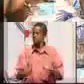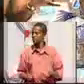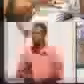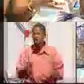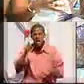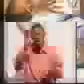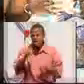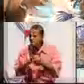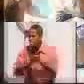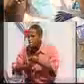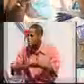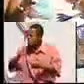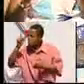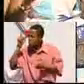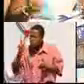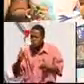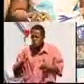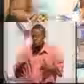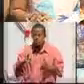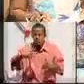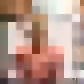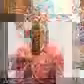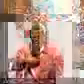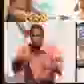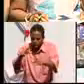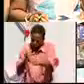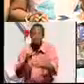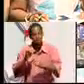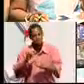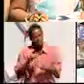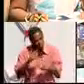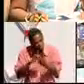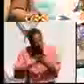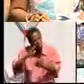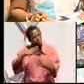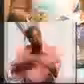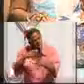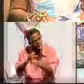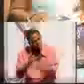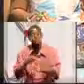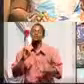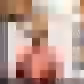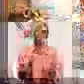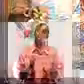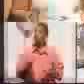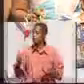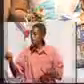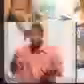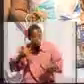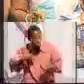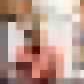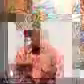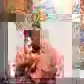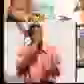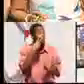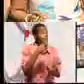like an agent looking for a pathway for them. Right. Okay. Where, like, you see a job advert, you apply, we will talk to that